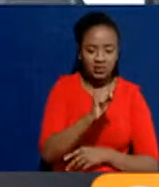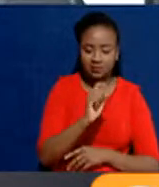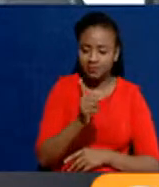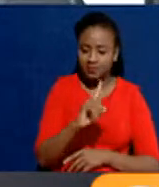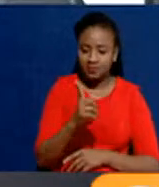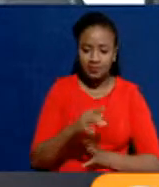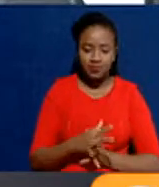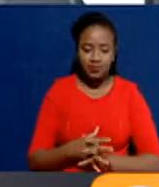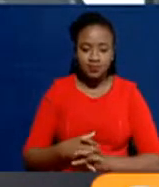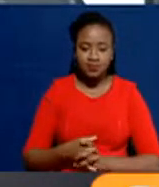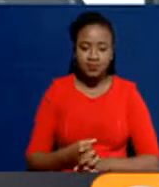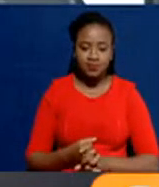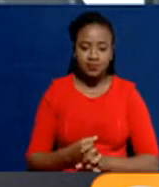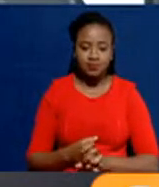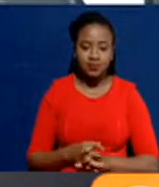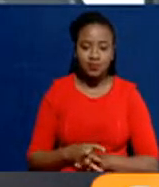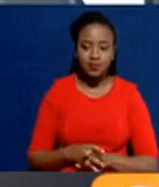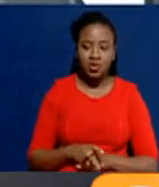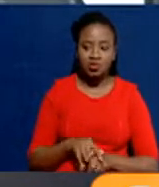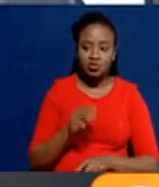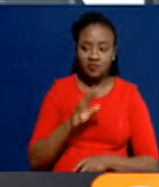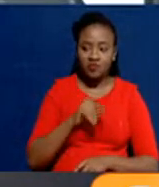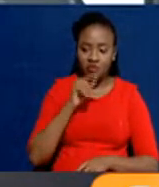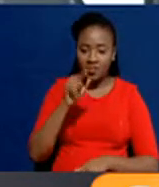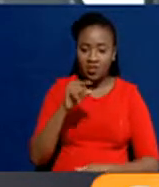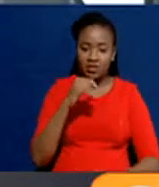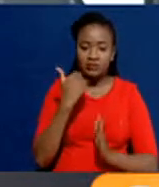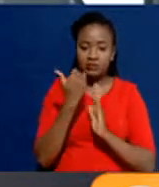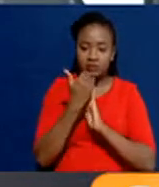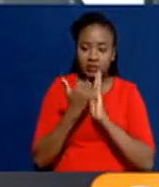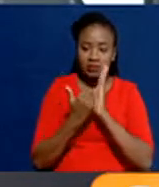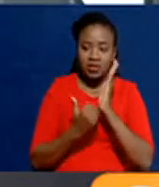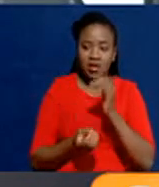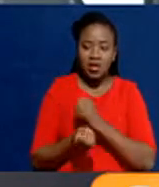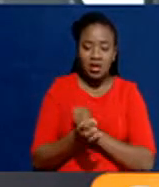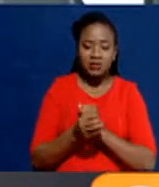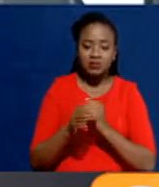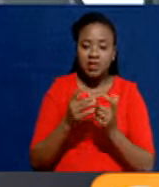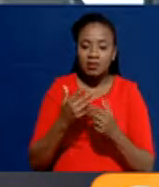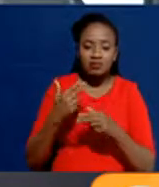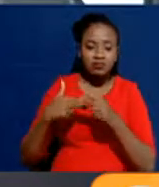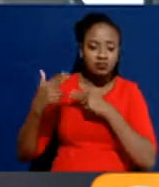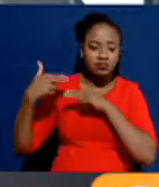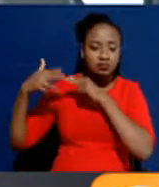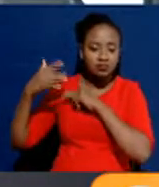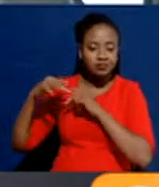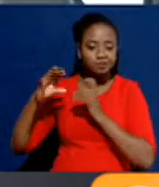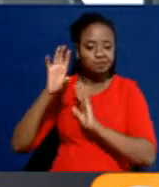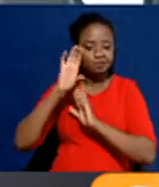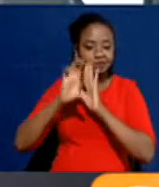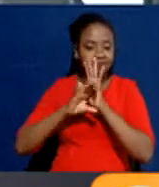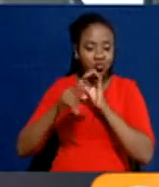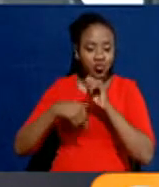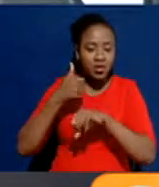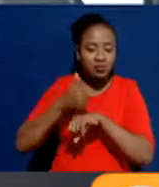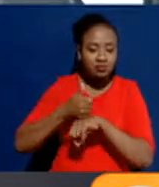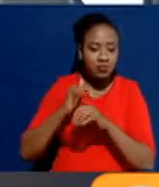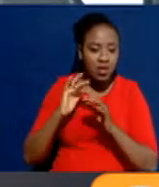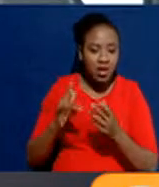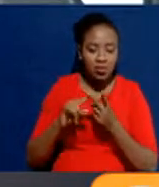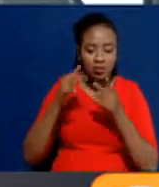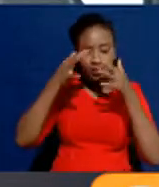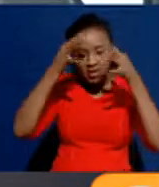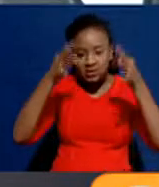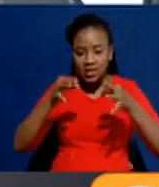And so in that statement, it's tracing the history of our constitution making, deciding what the numbers would